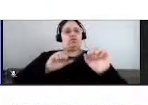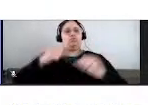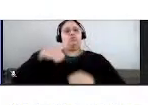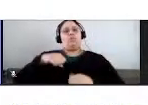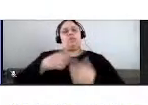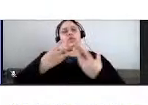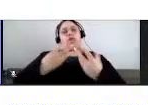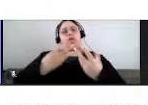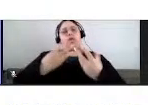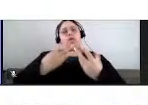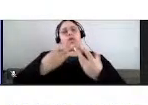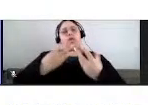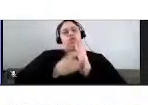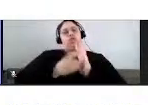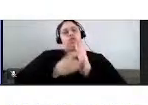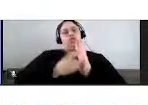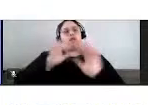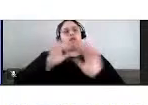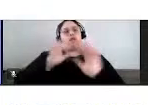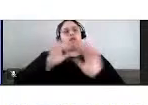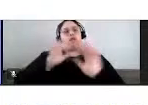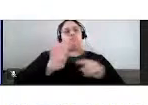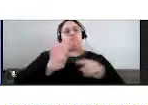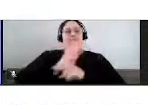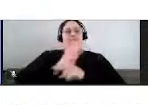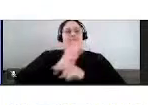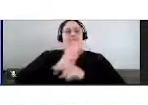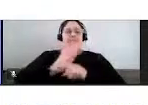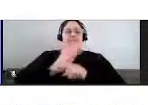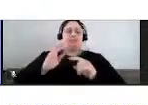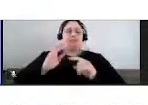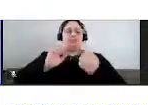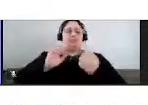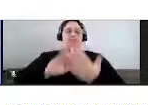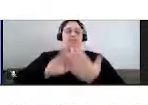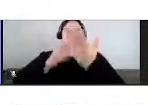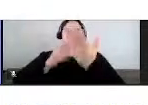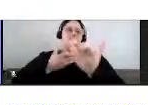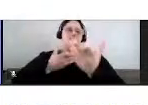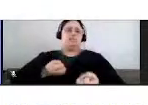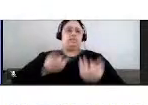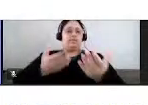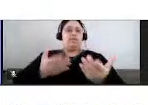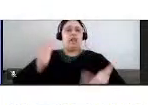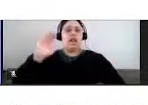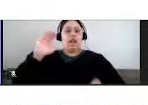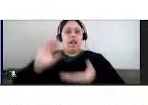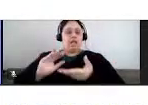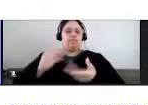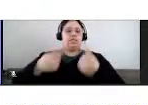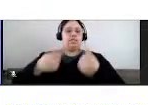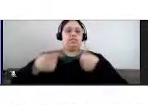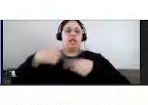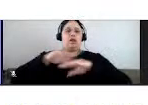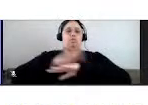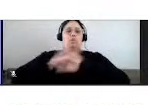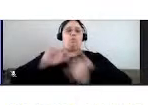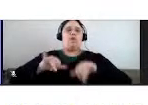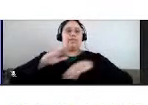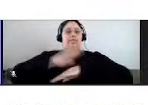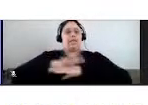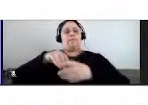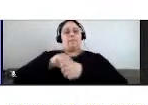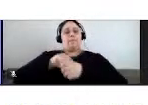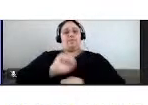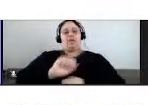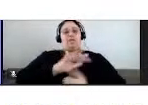with digitization of 15 business-facing services. And again, the reduced turnaround time within this